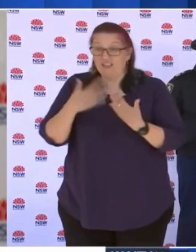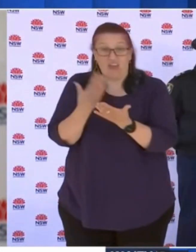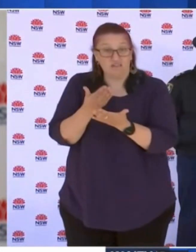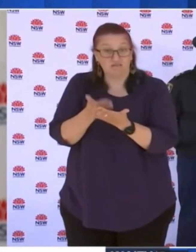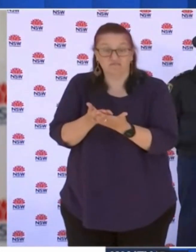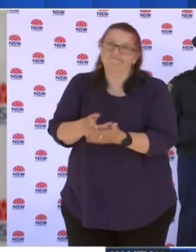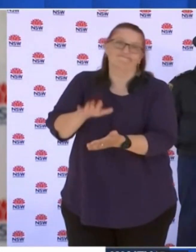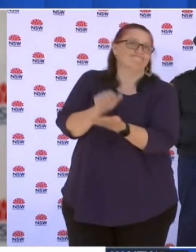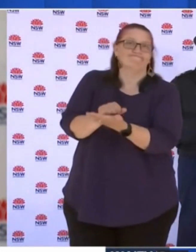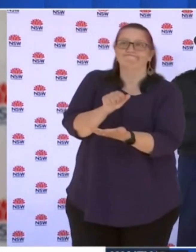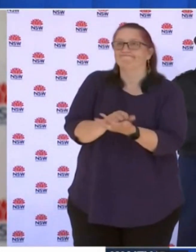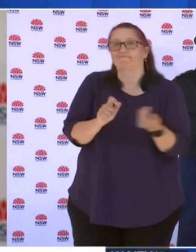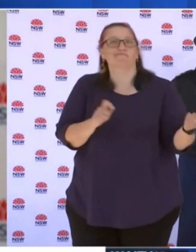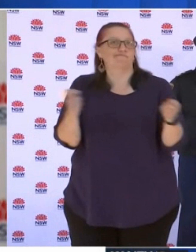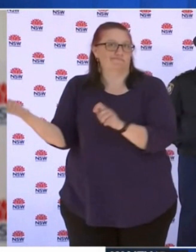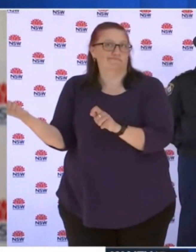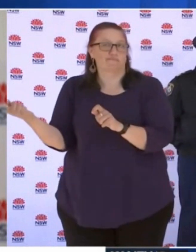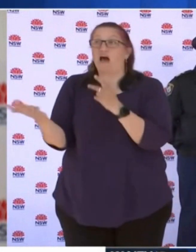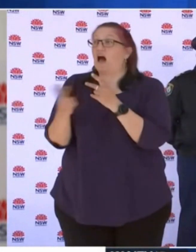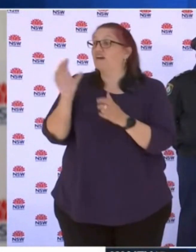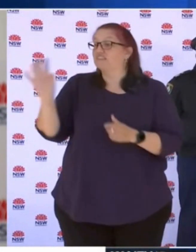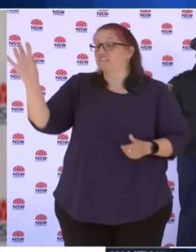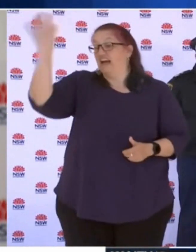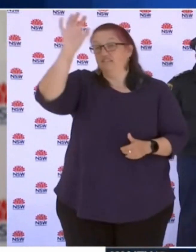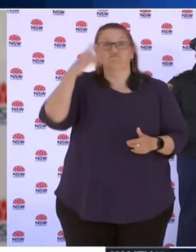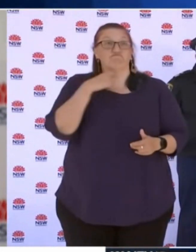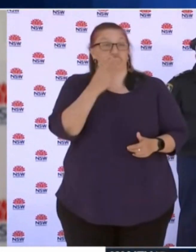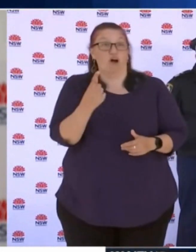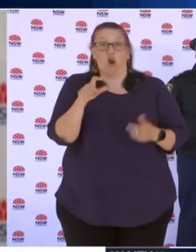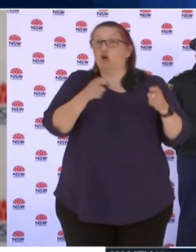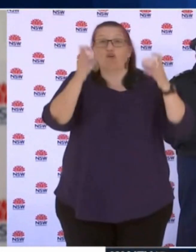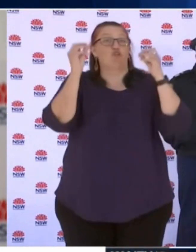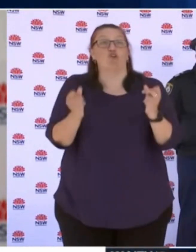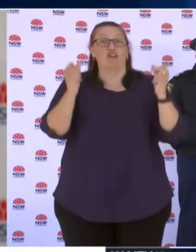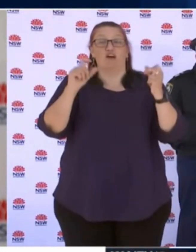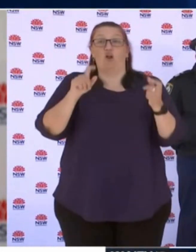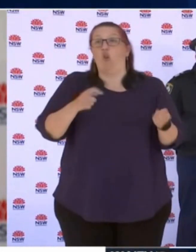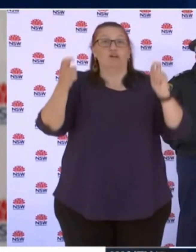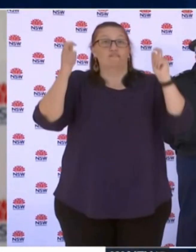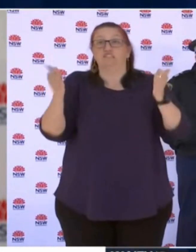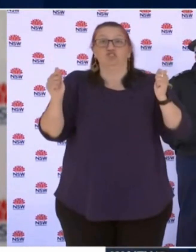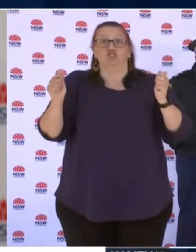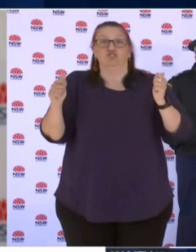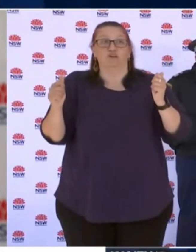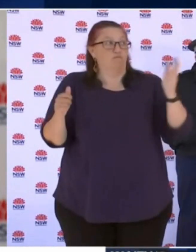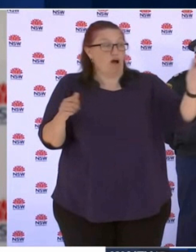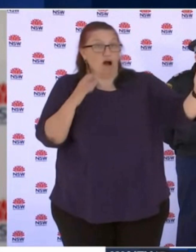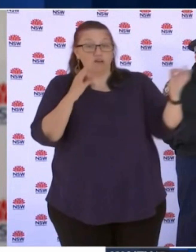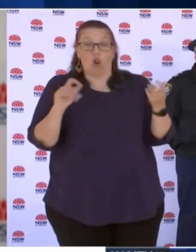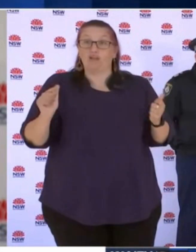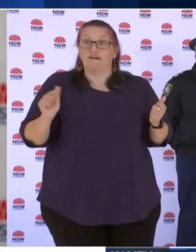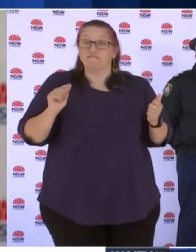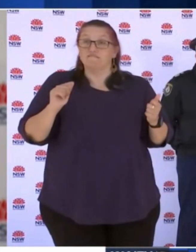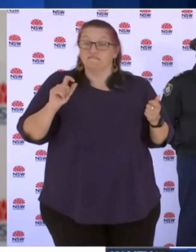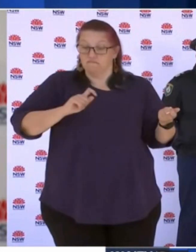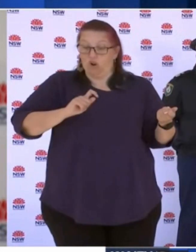us, it's always a last resort. And this situation was a last resort for us, given... But will it stop when everyone's had a chance to get a vaccine? Well, the Prime